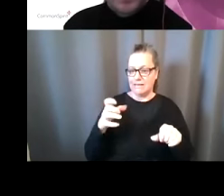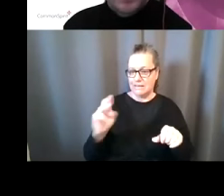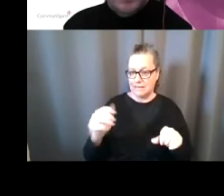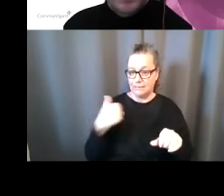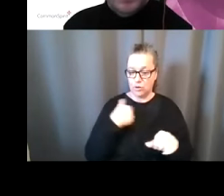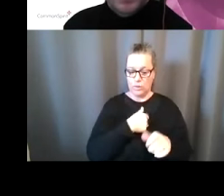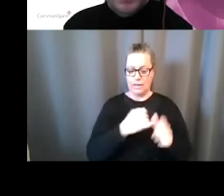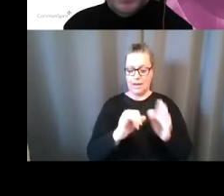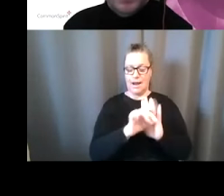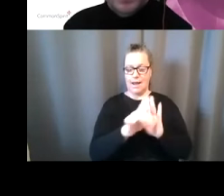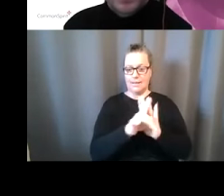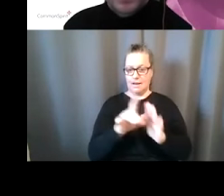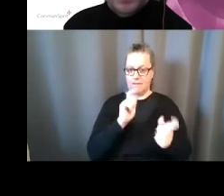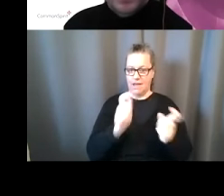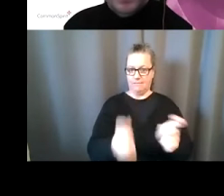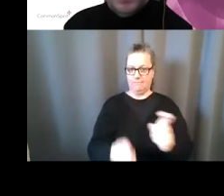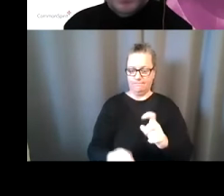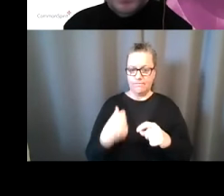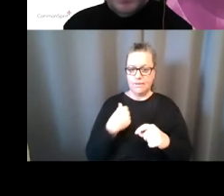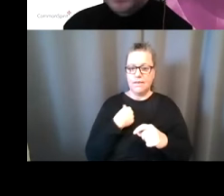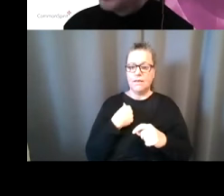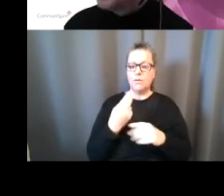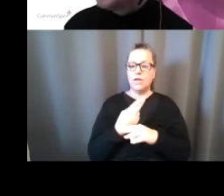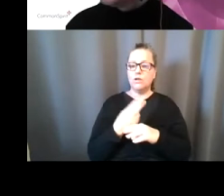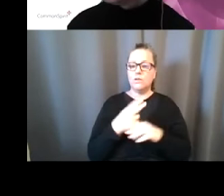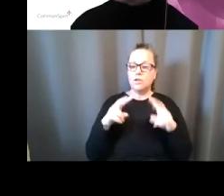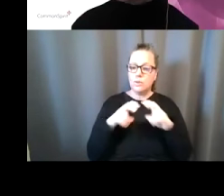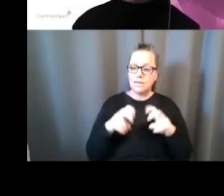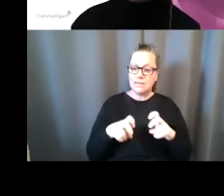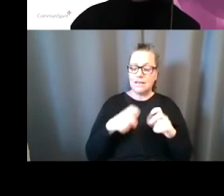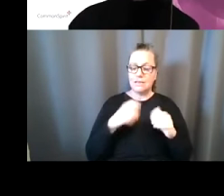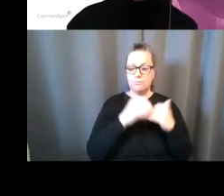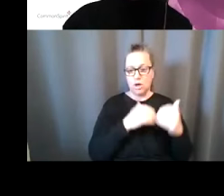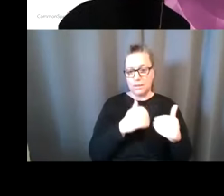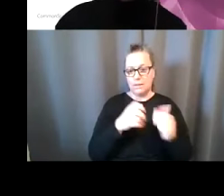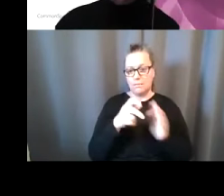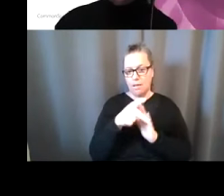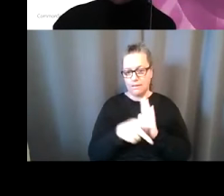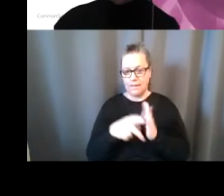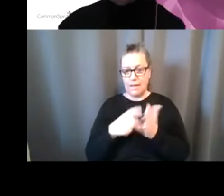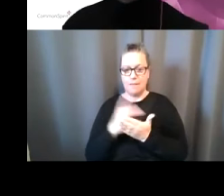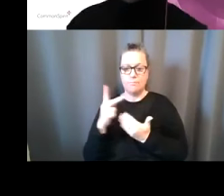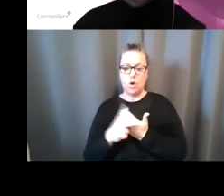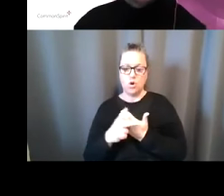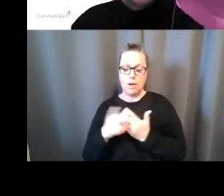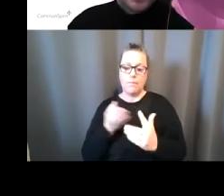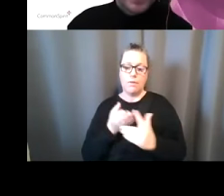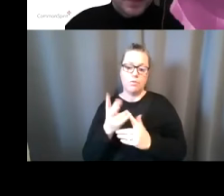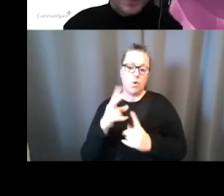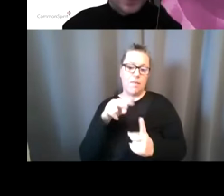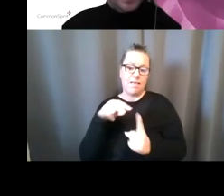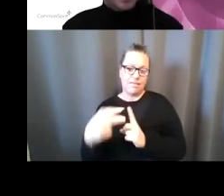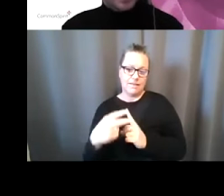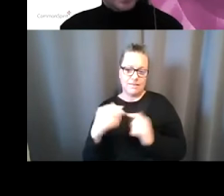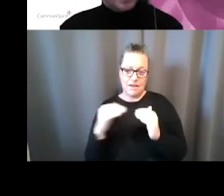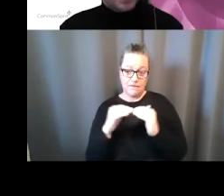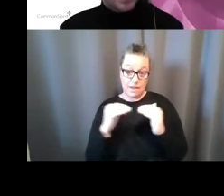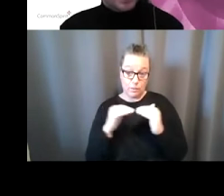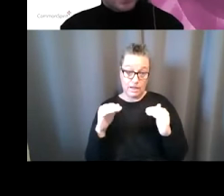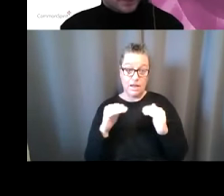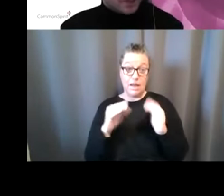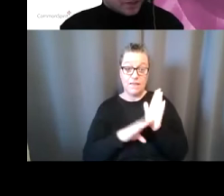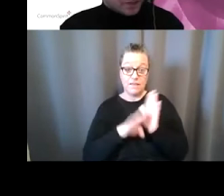It's important to make them visible. We use it to assess processes, policies, and programs through the lens of equity. The development of this waste